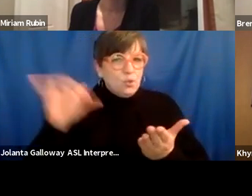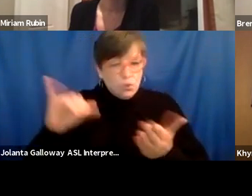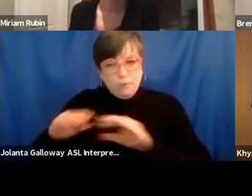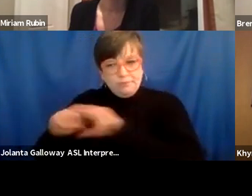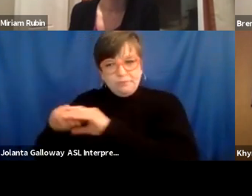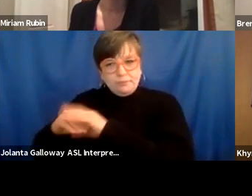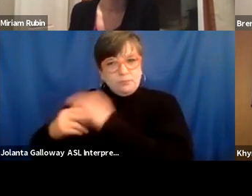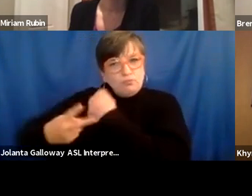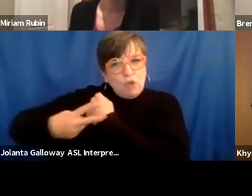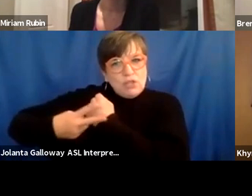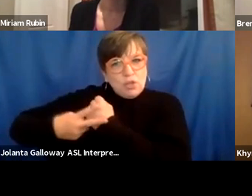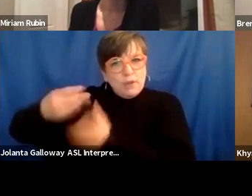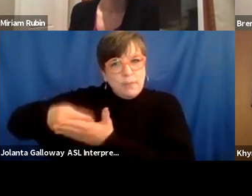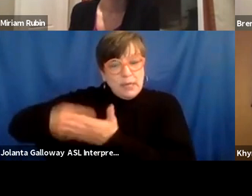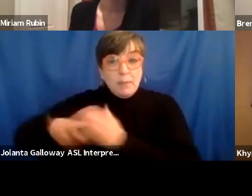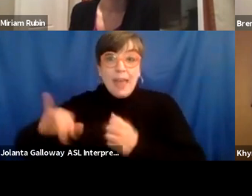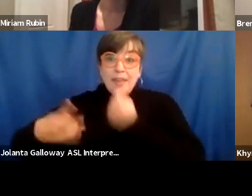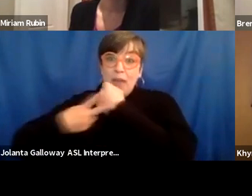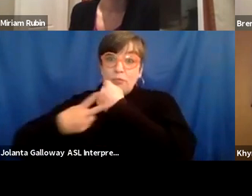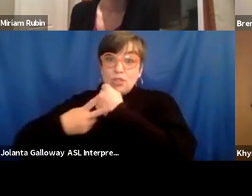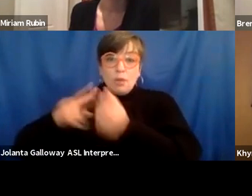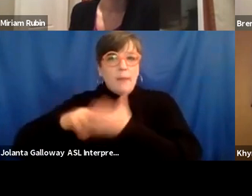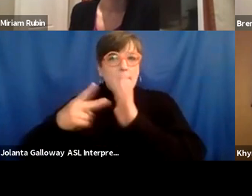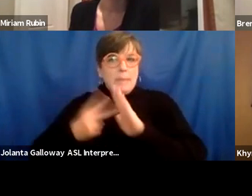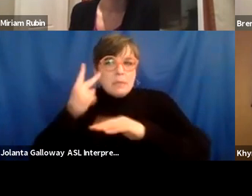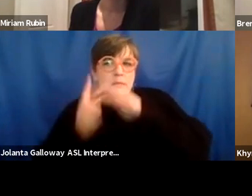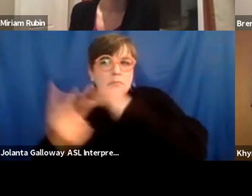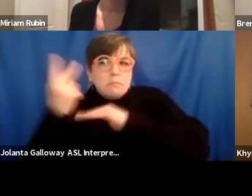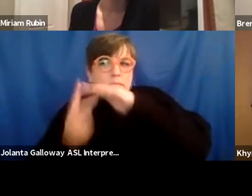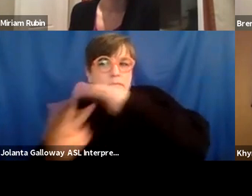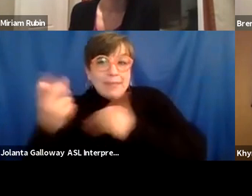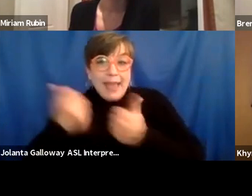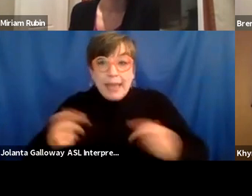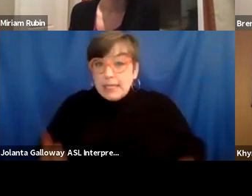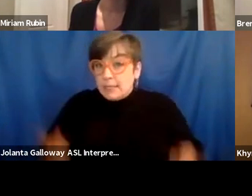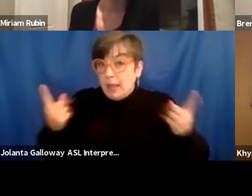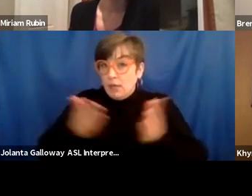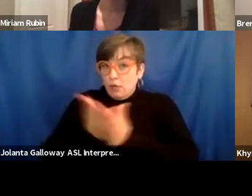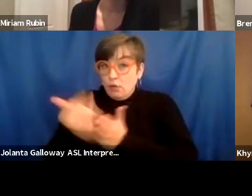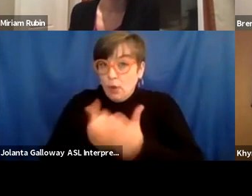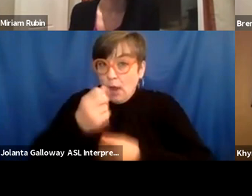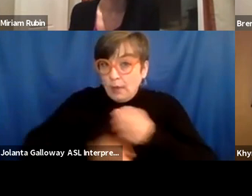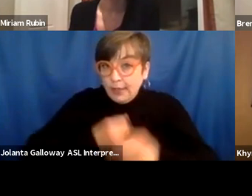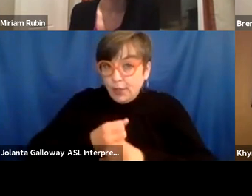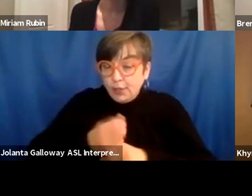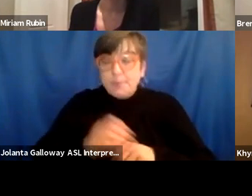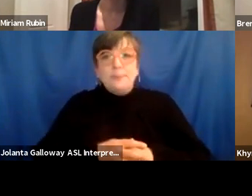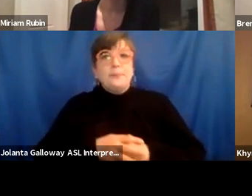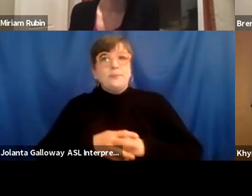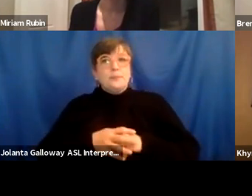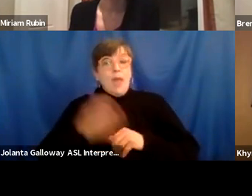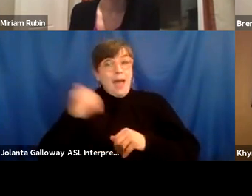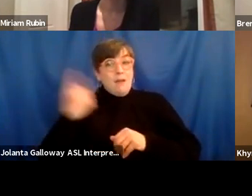includes reserves for anticipated spending throughout the year. And so we have one sort of strategic enrollment